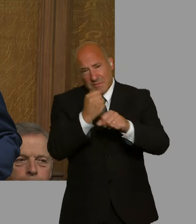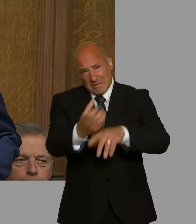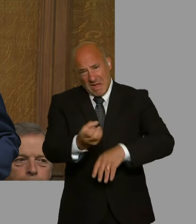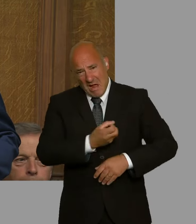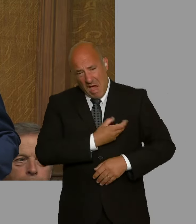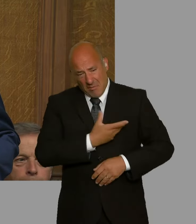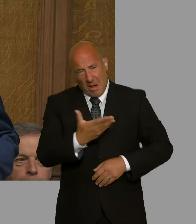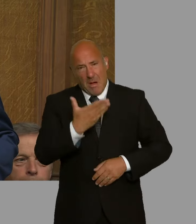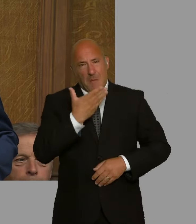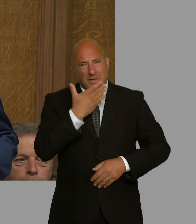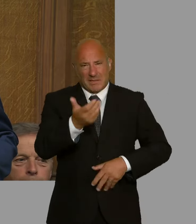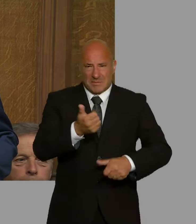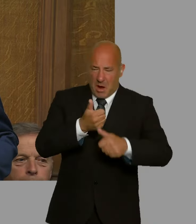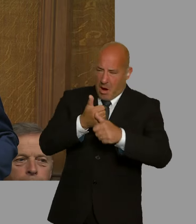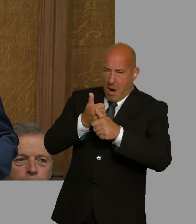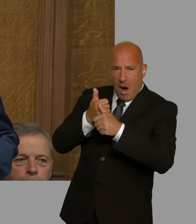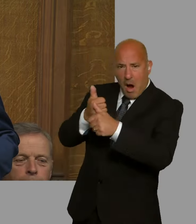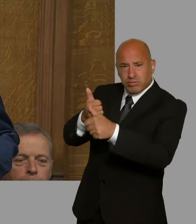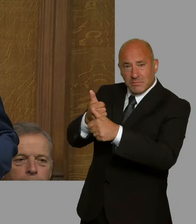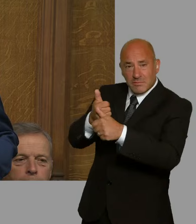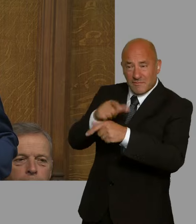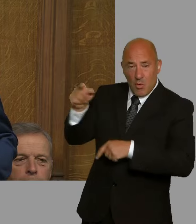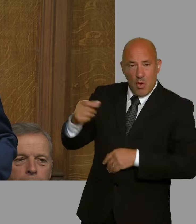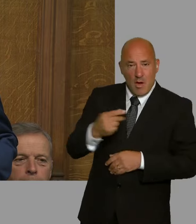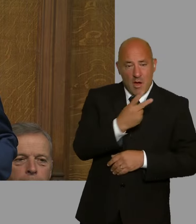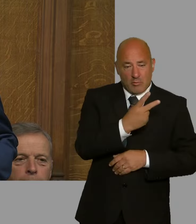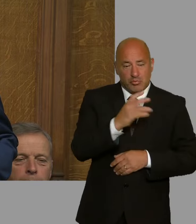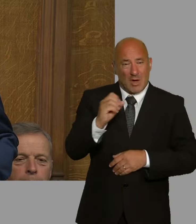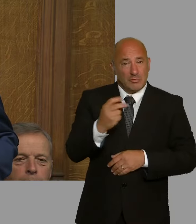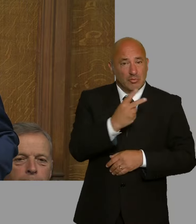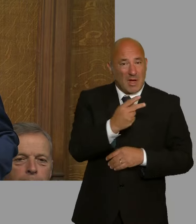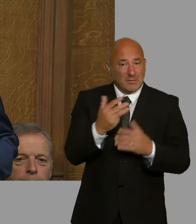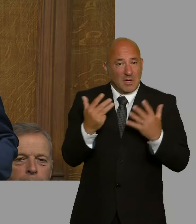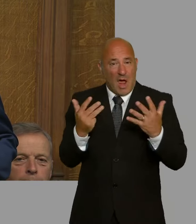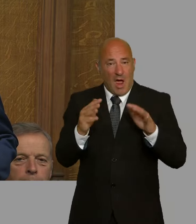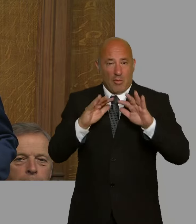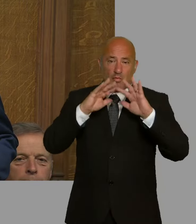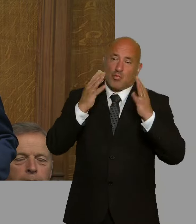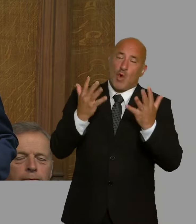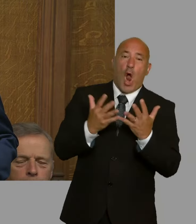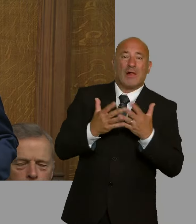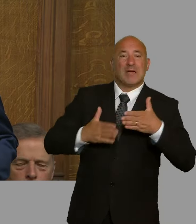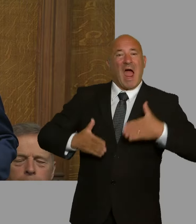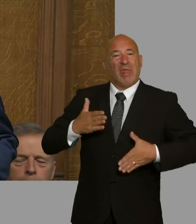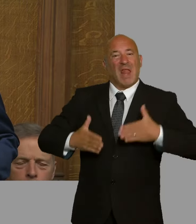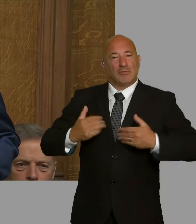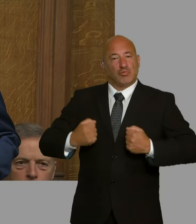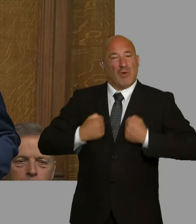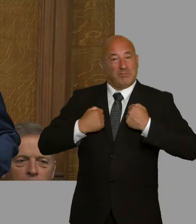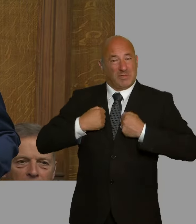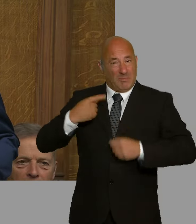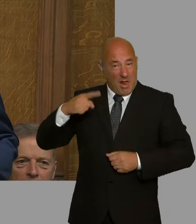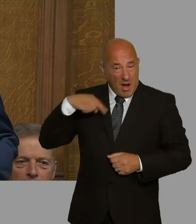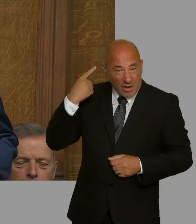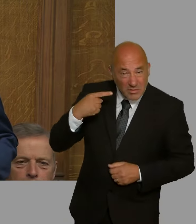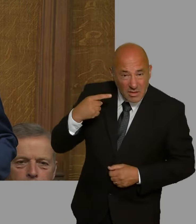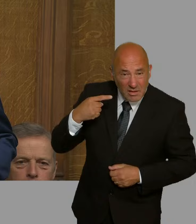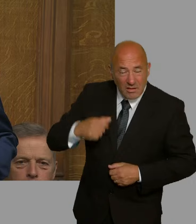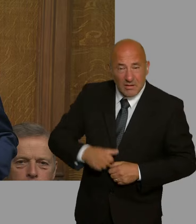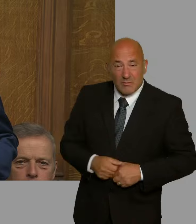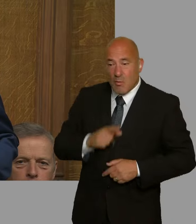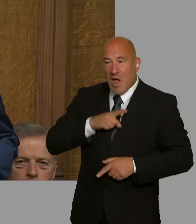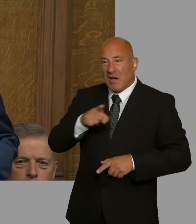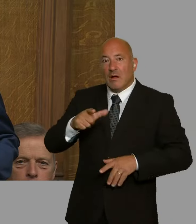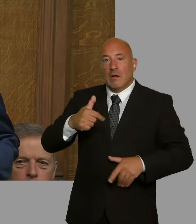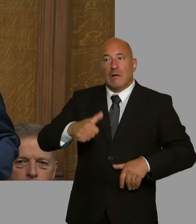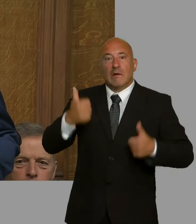If successful, it will lift the whole nation. It will inspire a generation of new athletes. It will showcase Britain